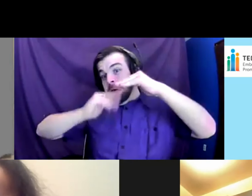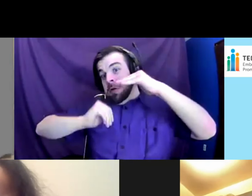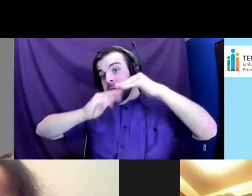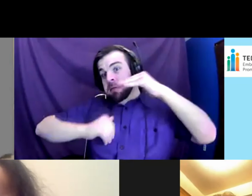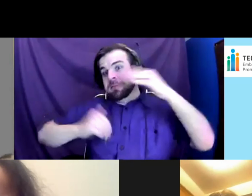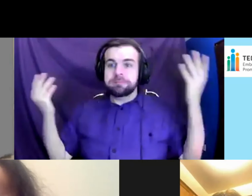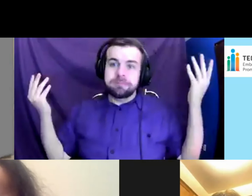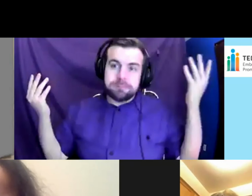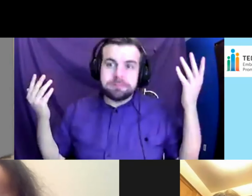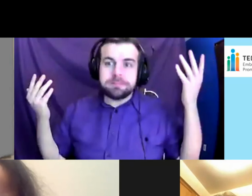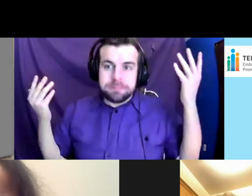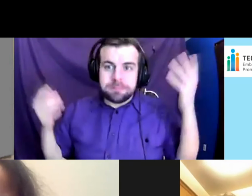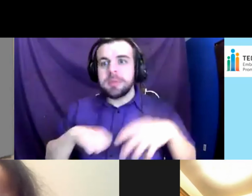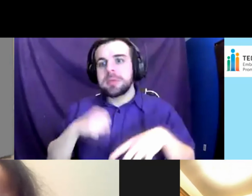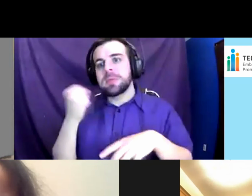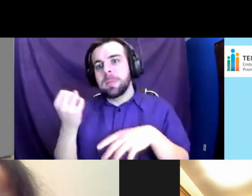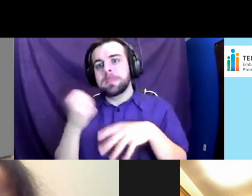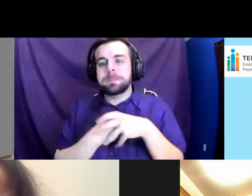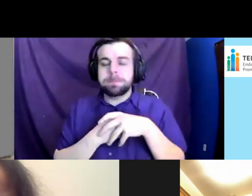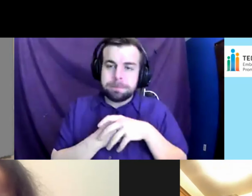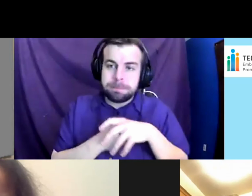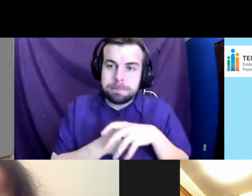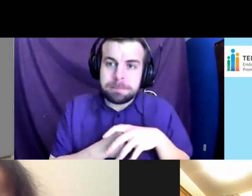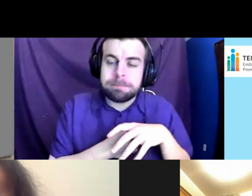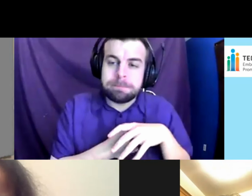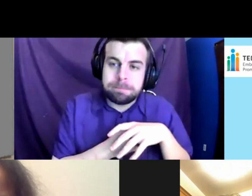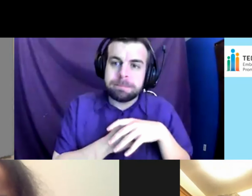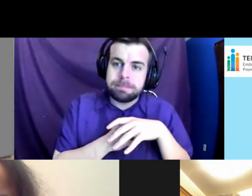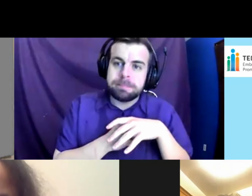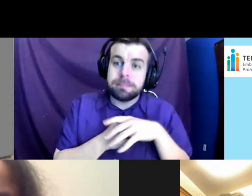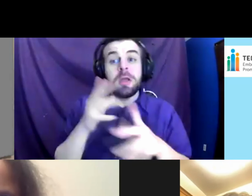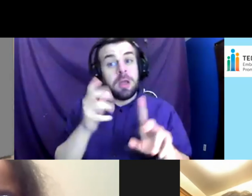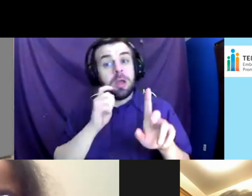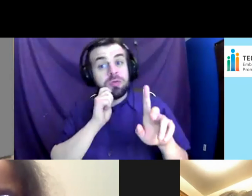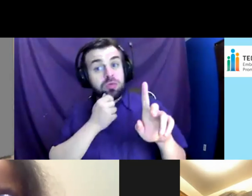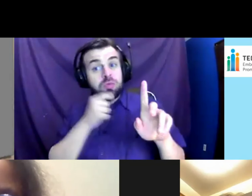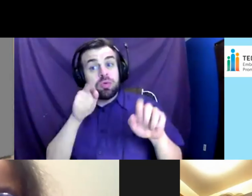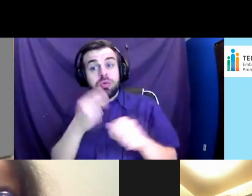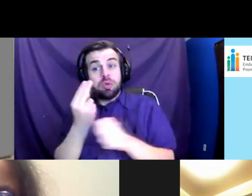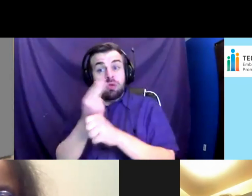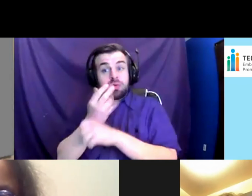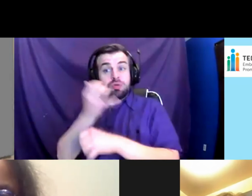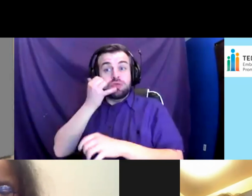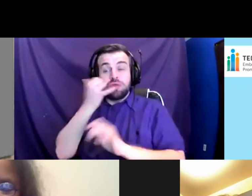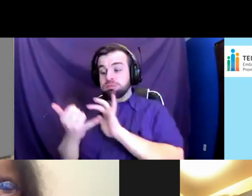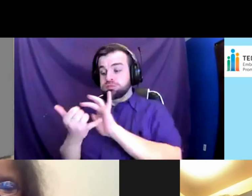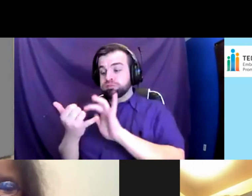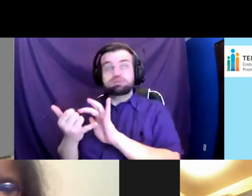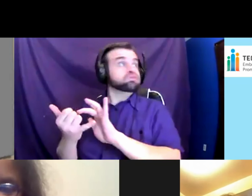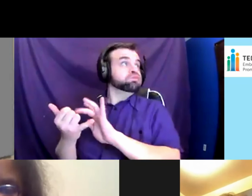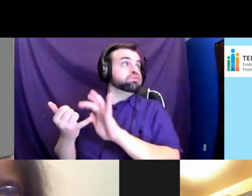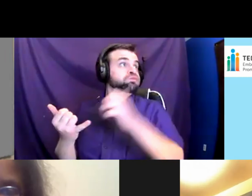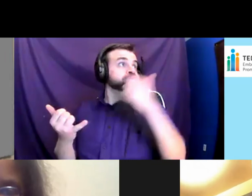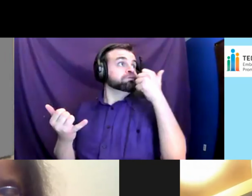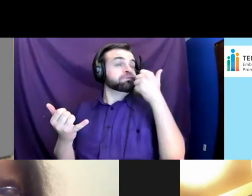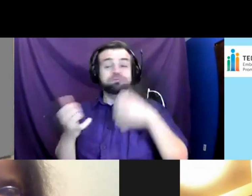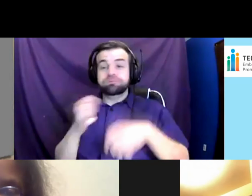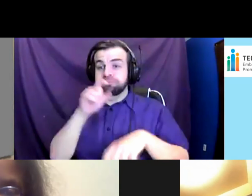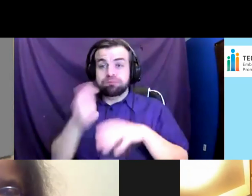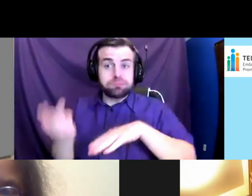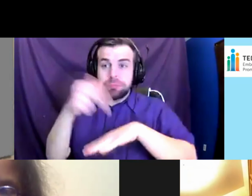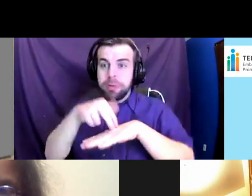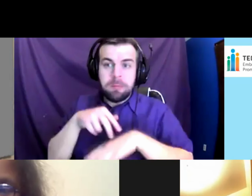put. So and that's Marci, cool that you can work it from your phone too. Like if you're in bed.